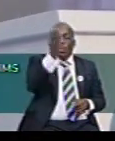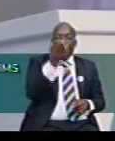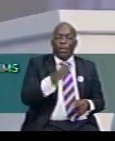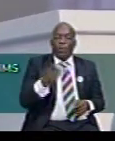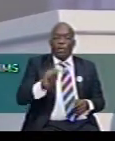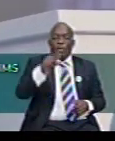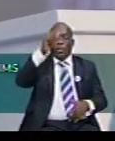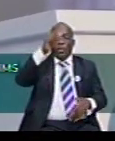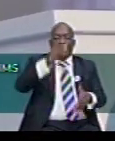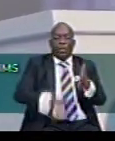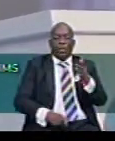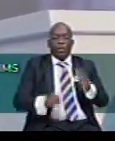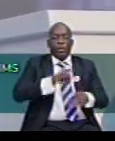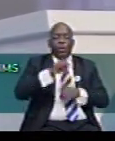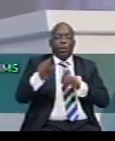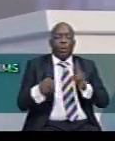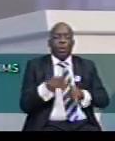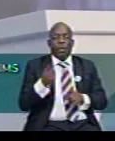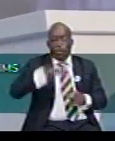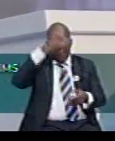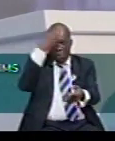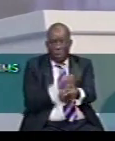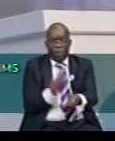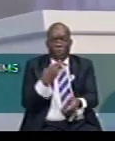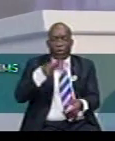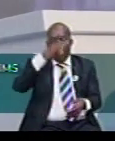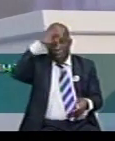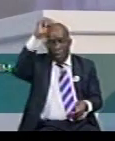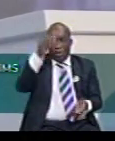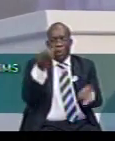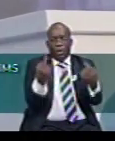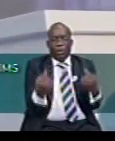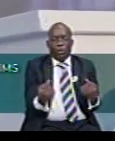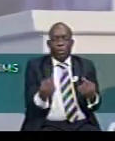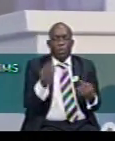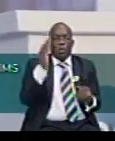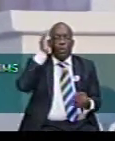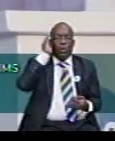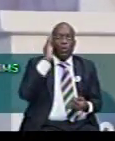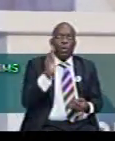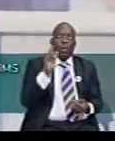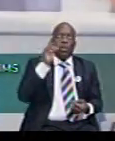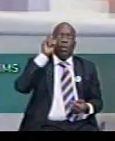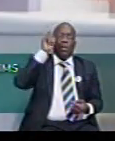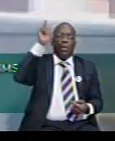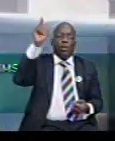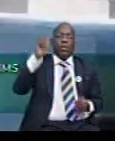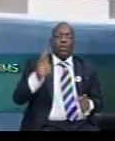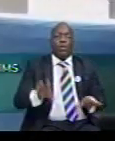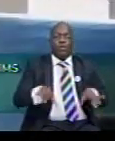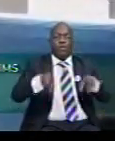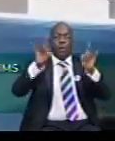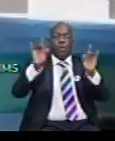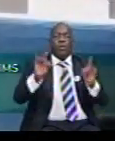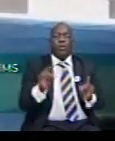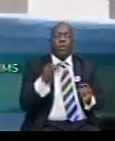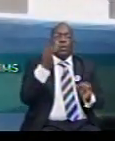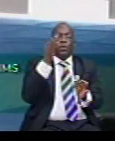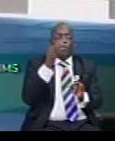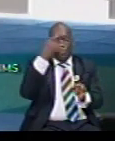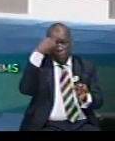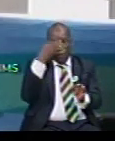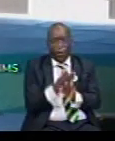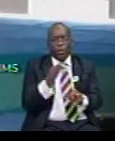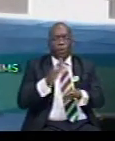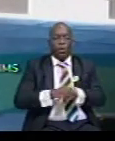the Son of Man cometh, shall he find faith on the earth? When